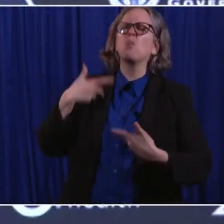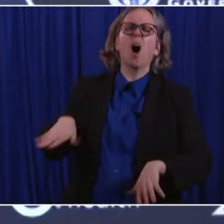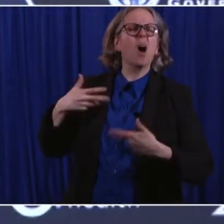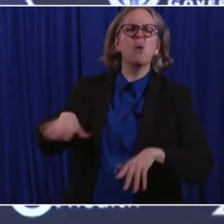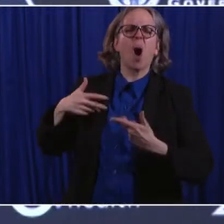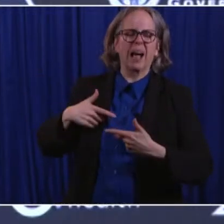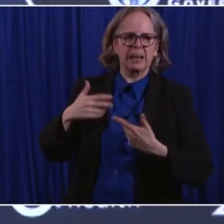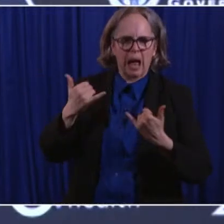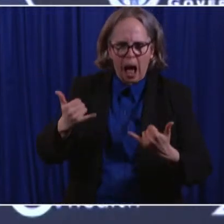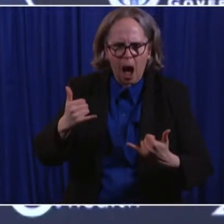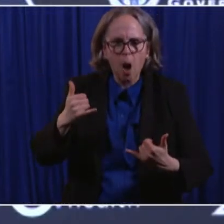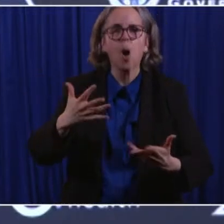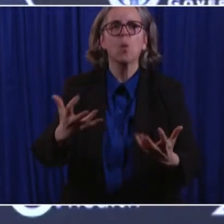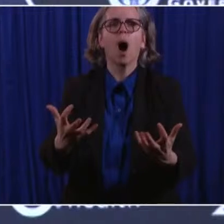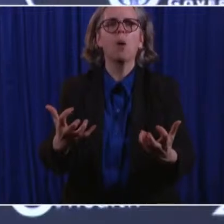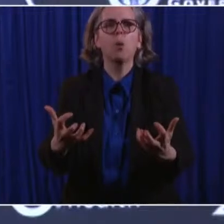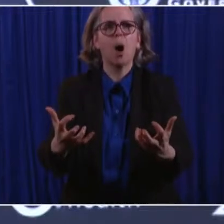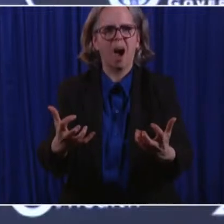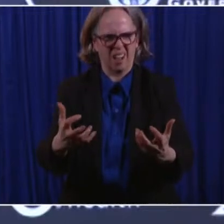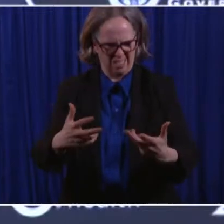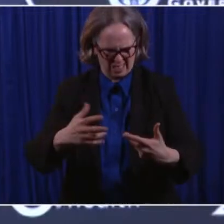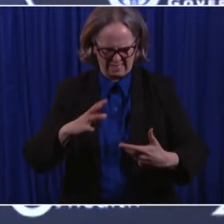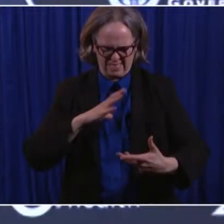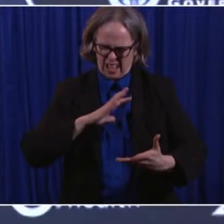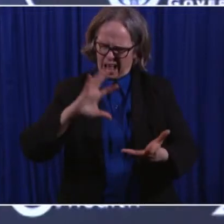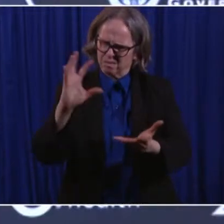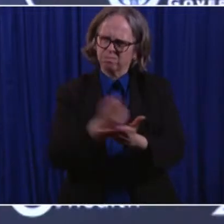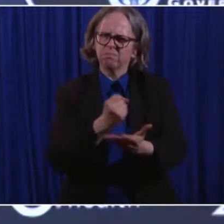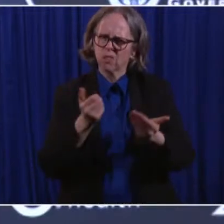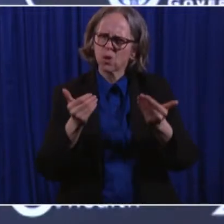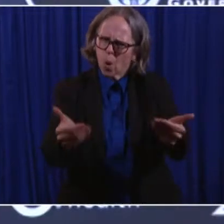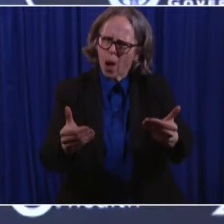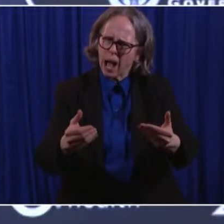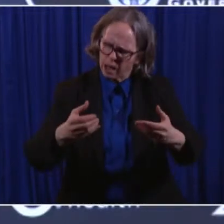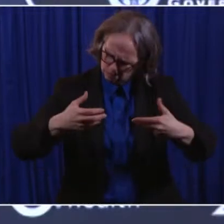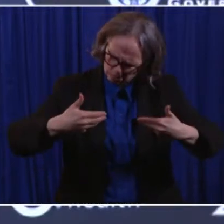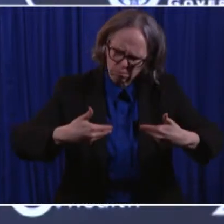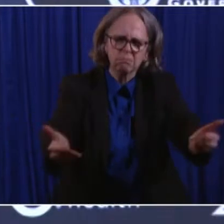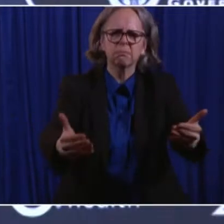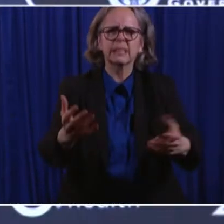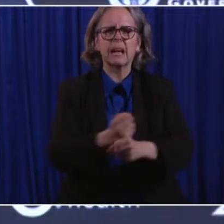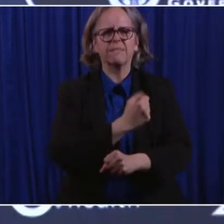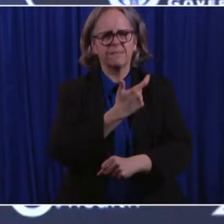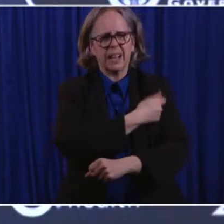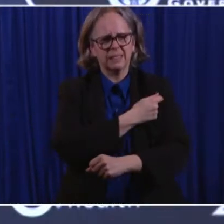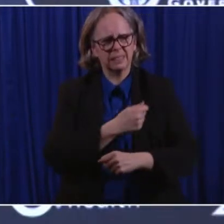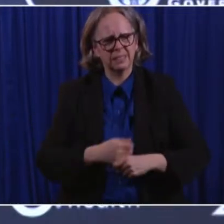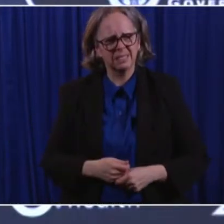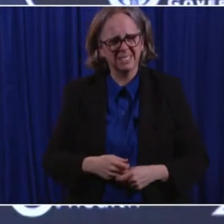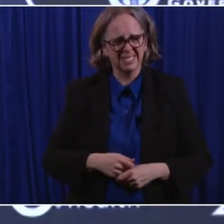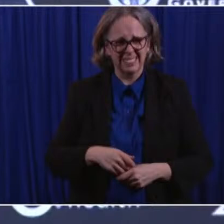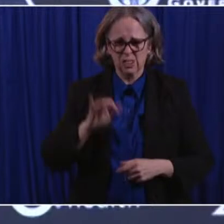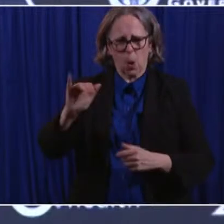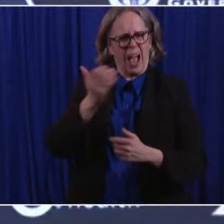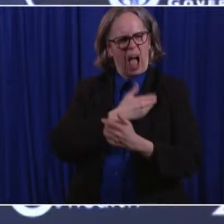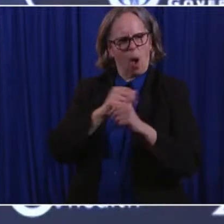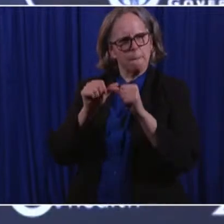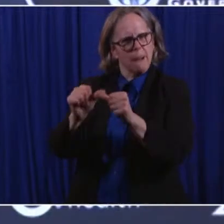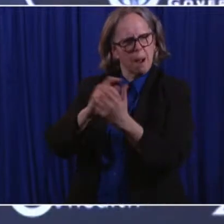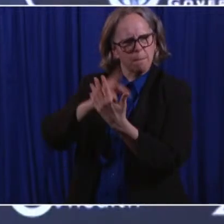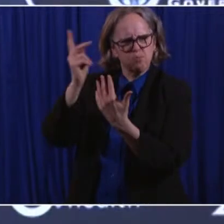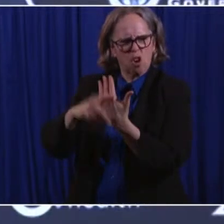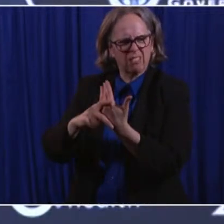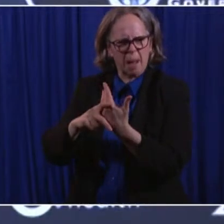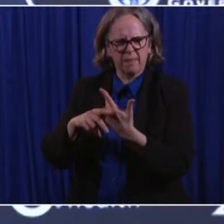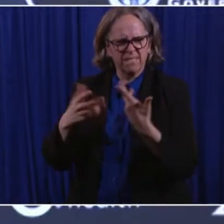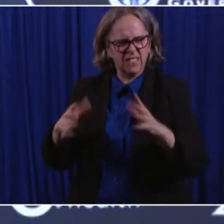it. So we really want to hear from all of you. Through this program, we've already delivered 16,000